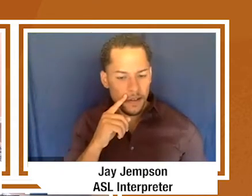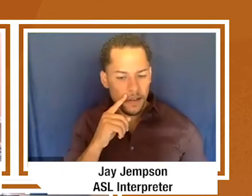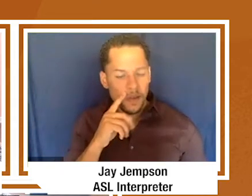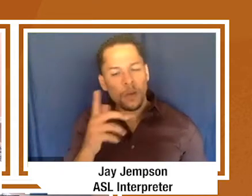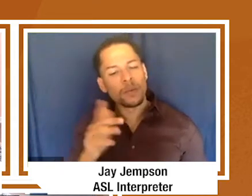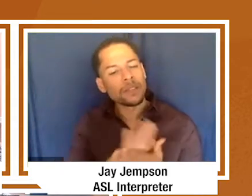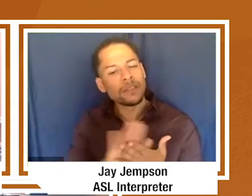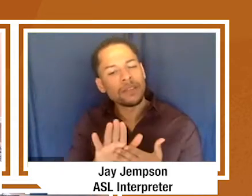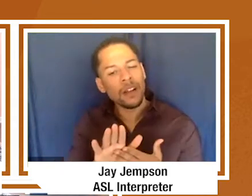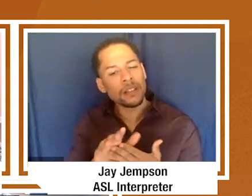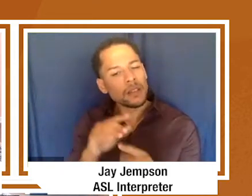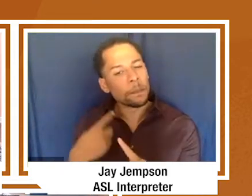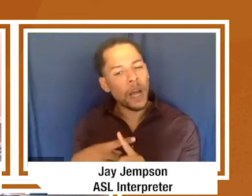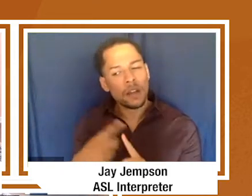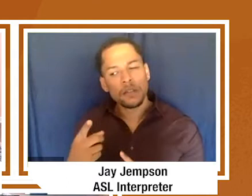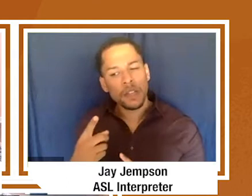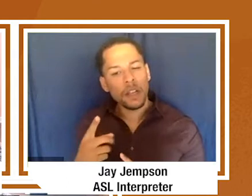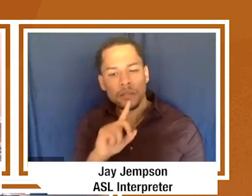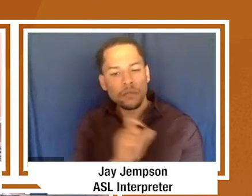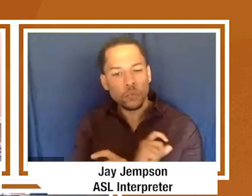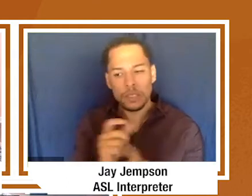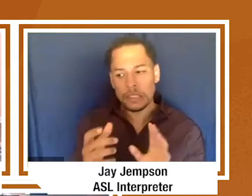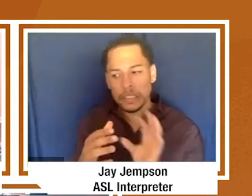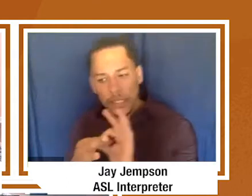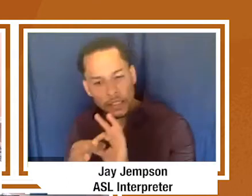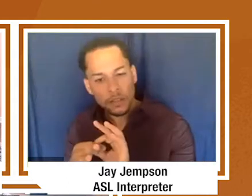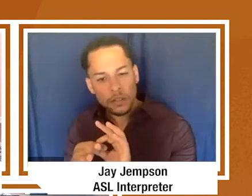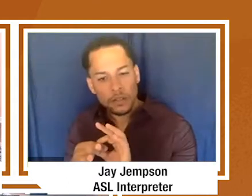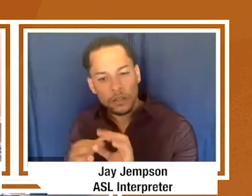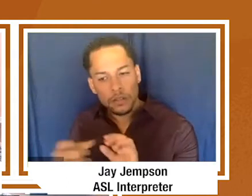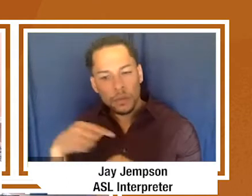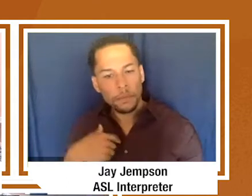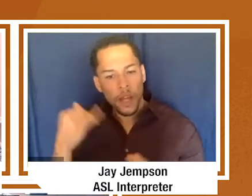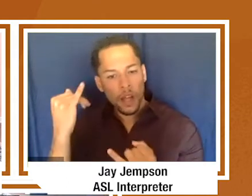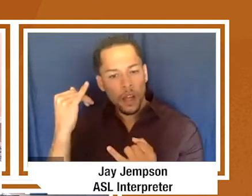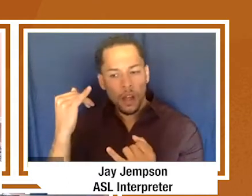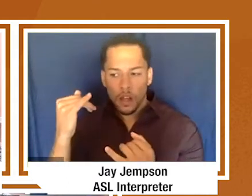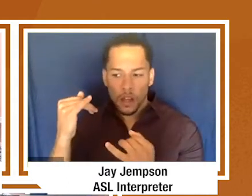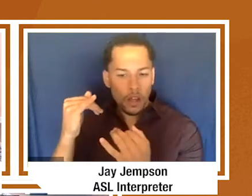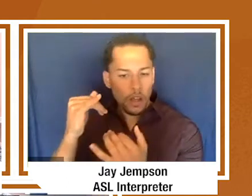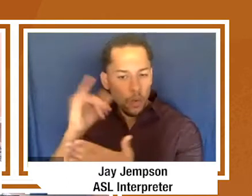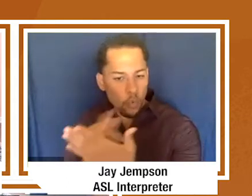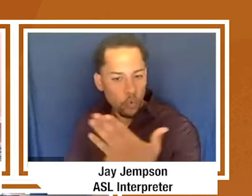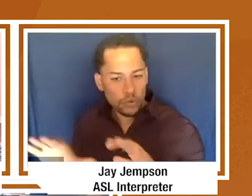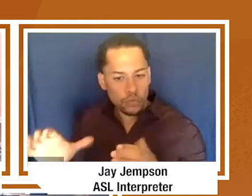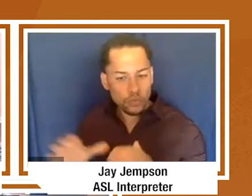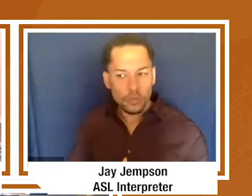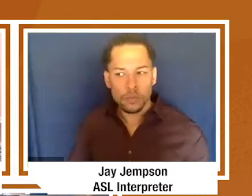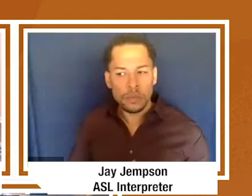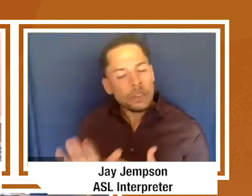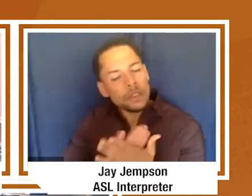That was the thing that I really enjoy. I enjoy talking to my artists. I enjoy dreaming with them. I enjoy